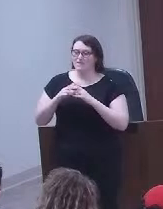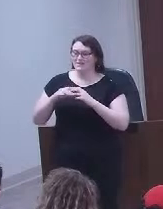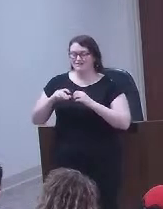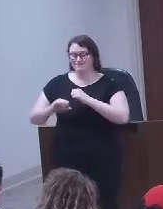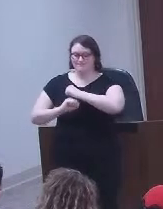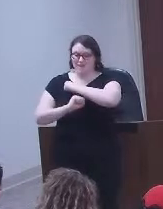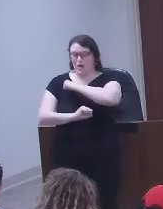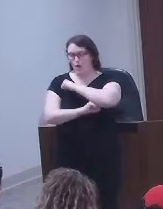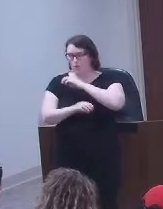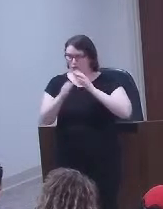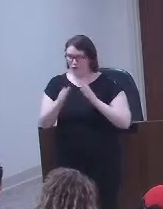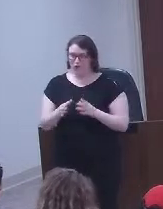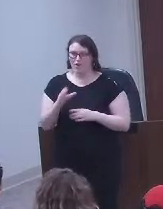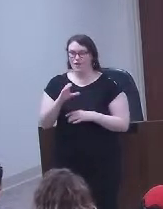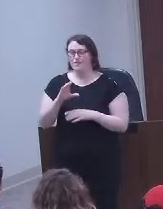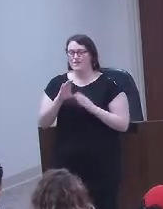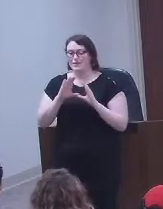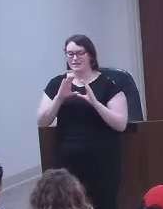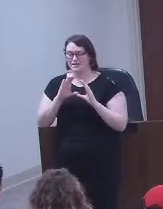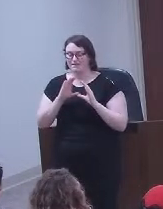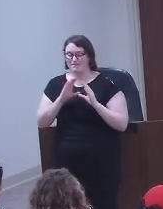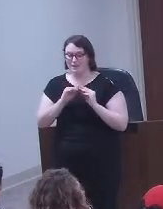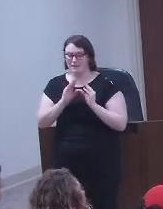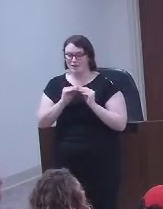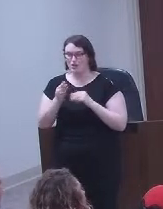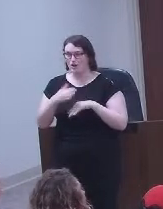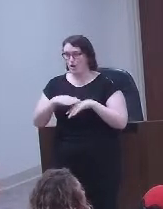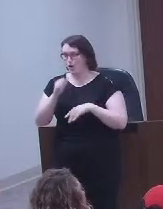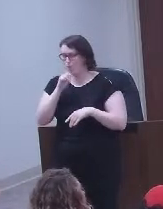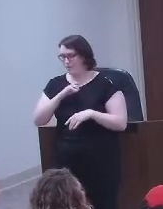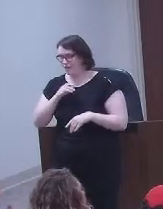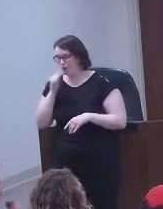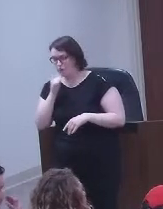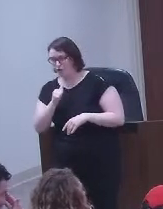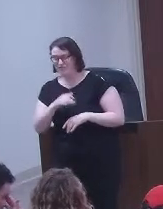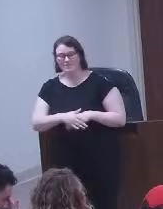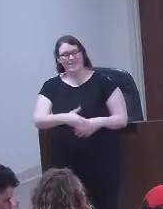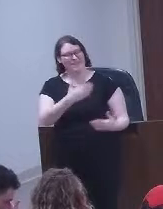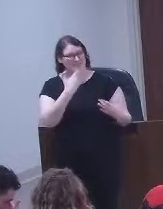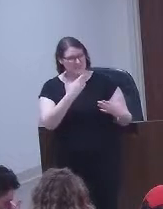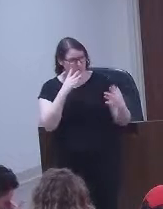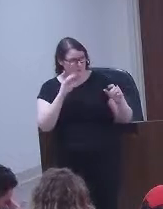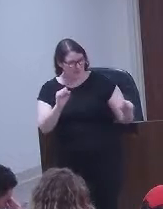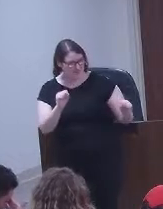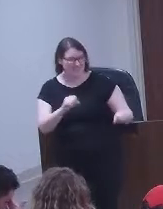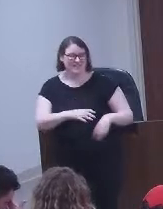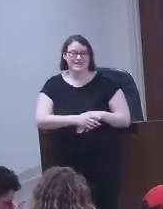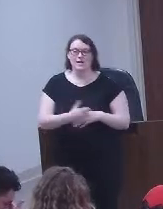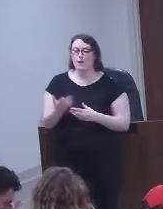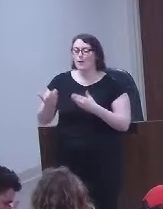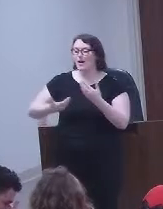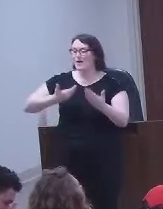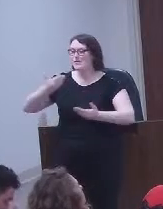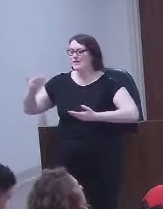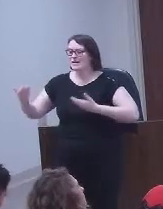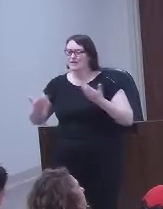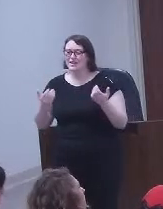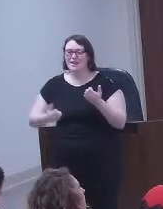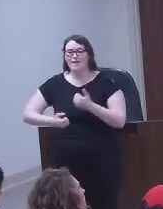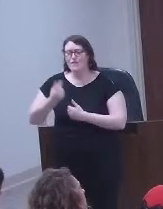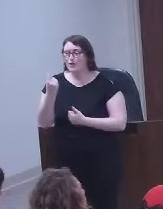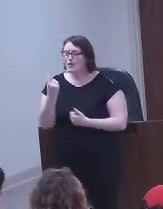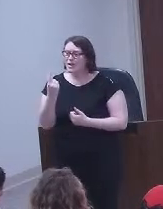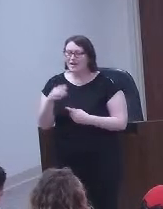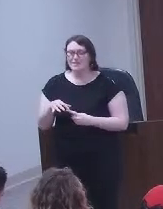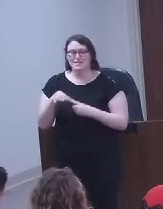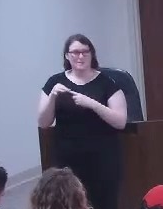and Girls. So, Vice President Driehaus. Thank you, Commissioner Reese, President Reese. Welcome, welcome, welcome to all of you, especially this